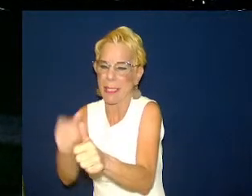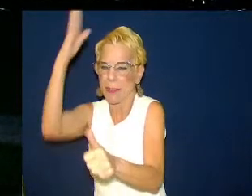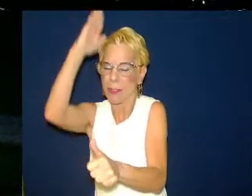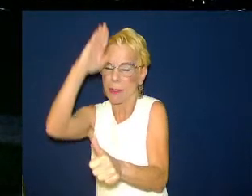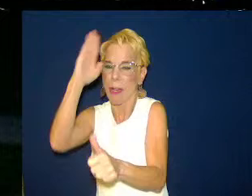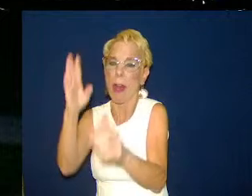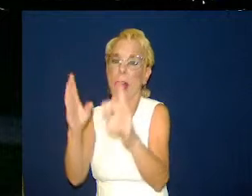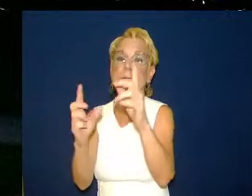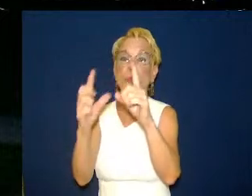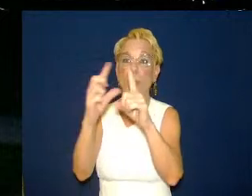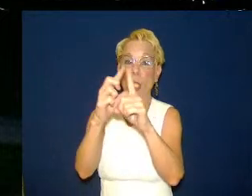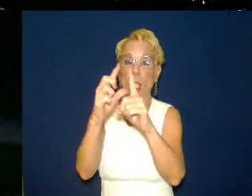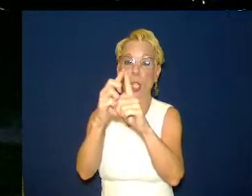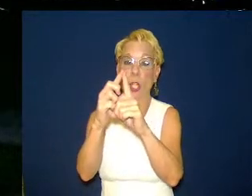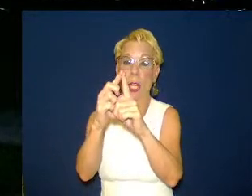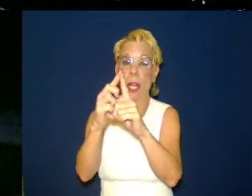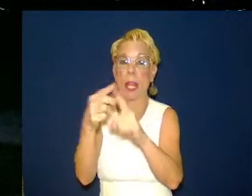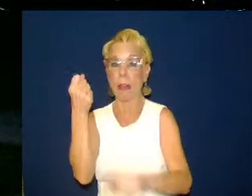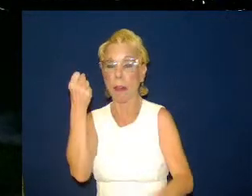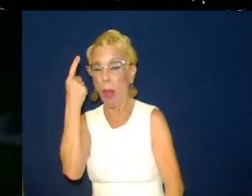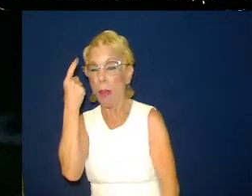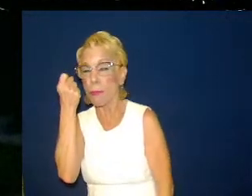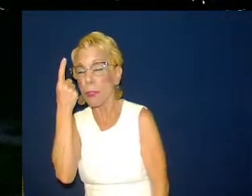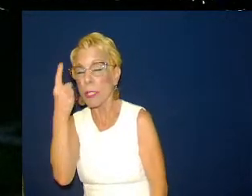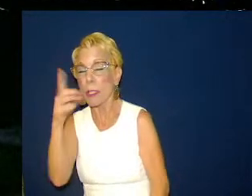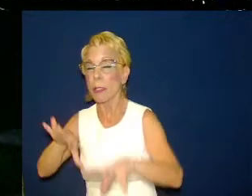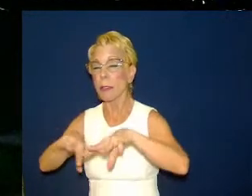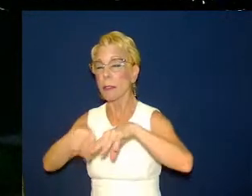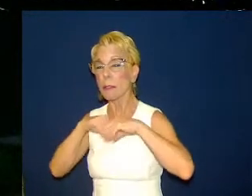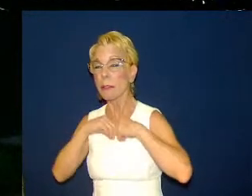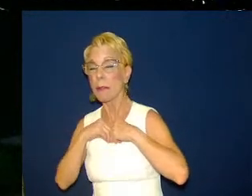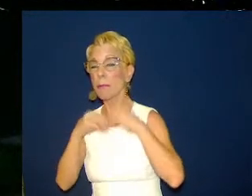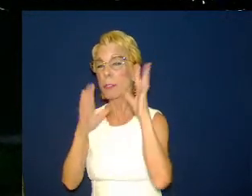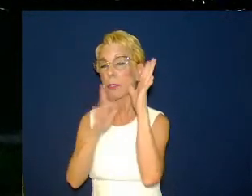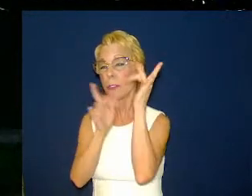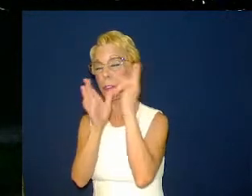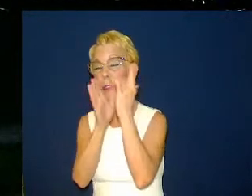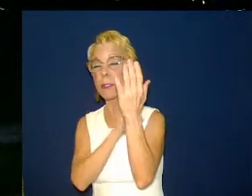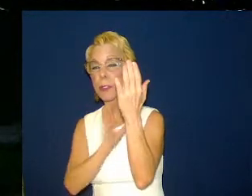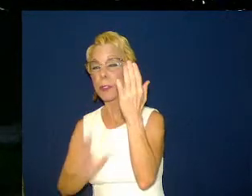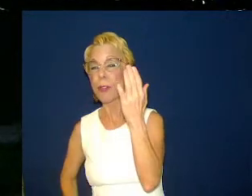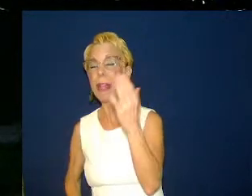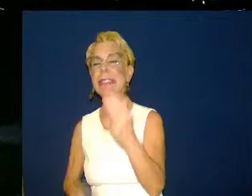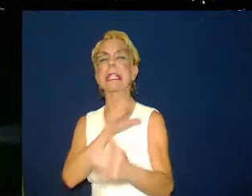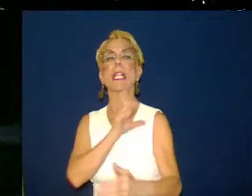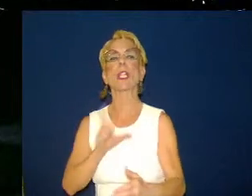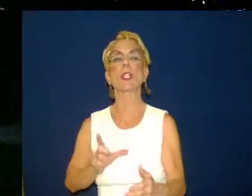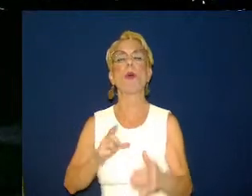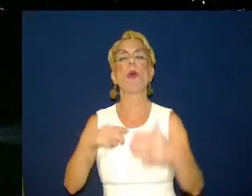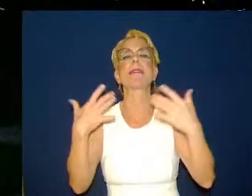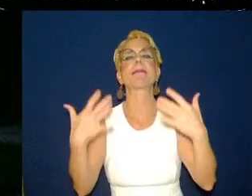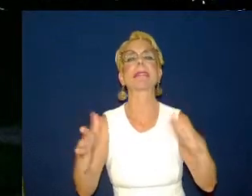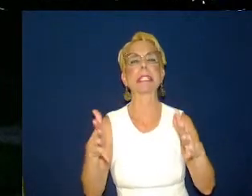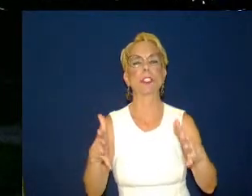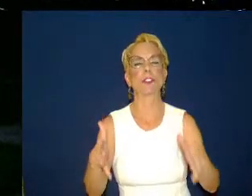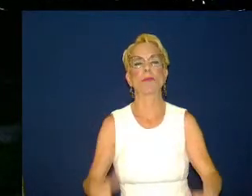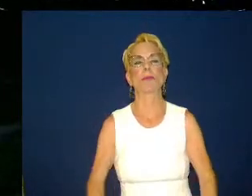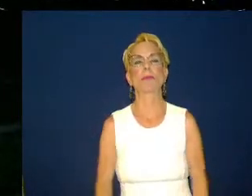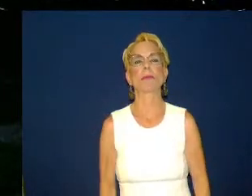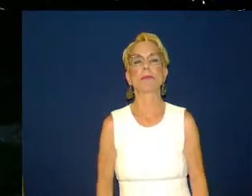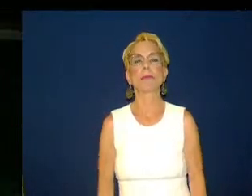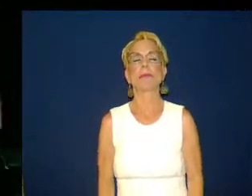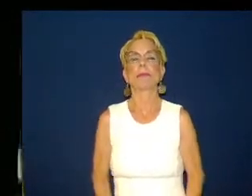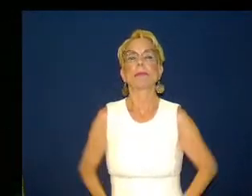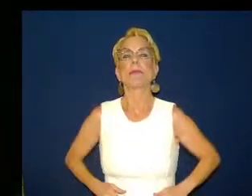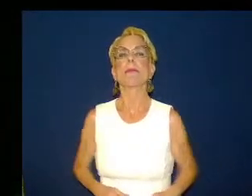is Lord. And the same needs to happen in this day and age. Christ will not deem us successful